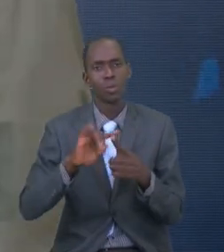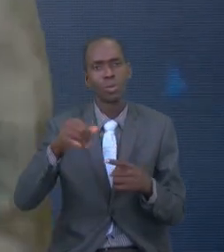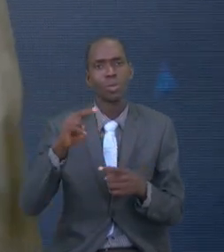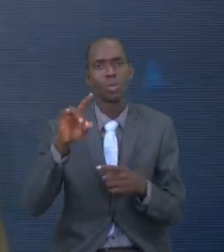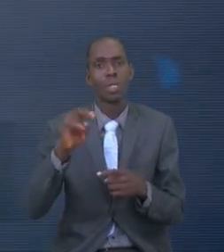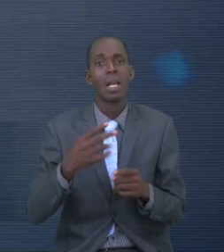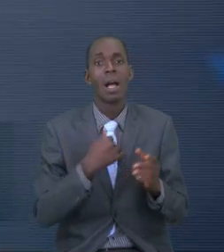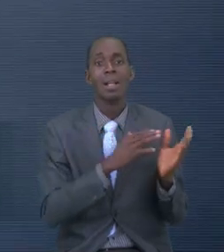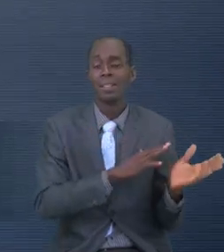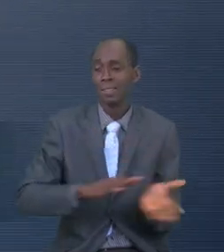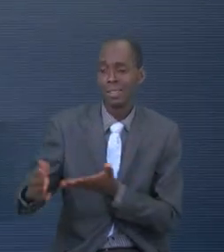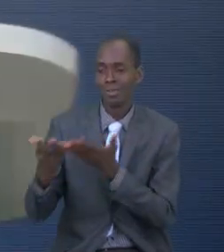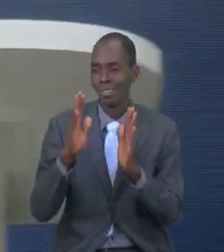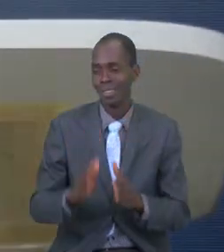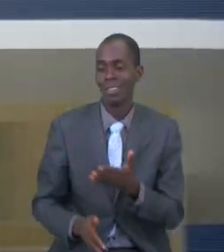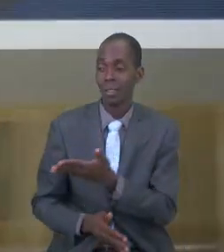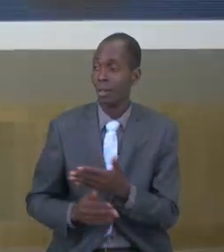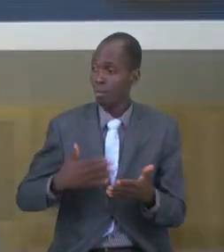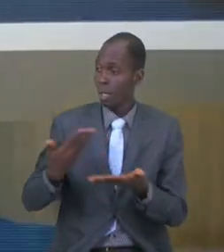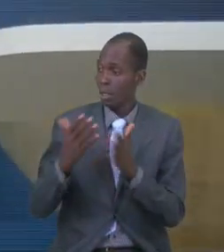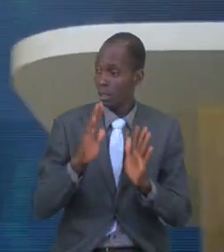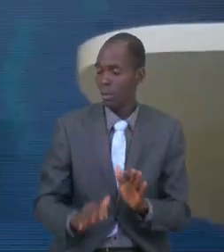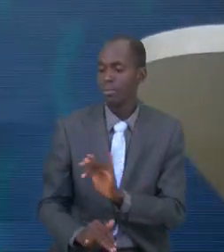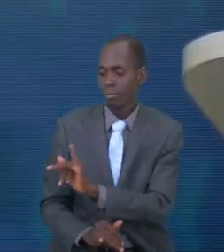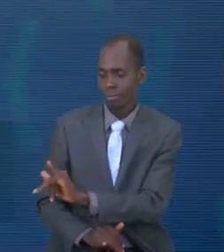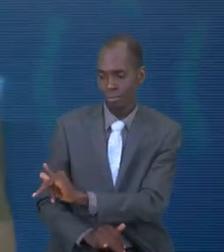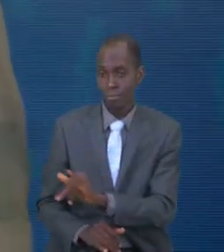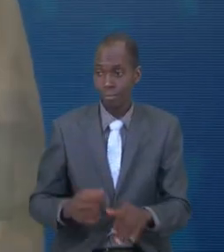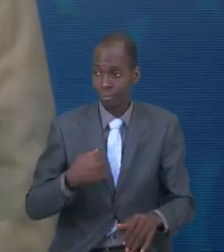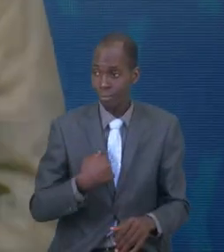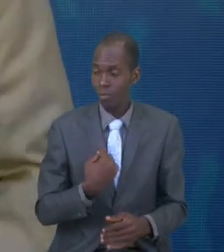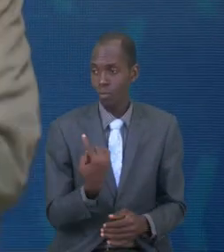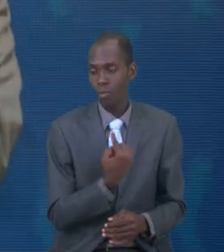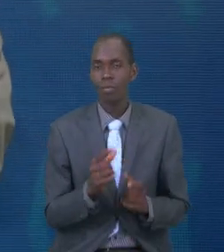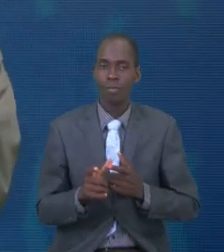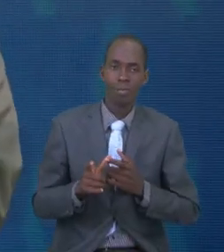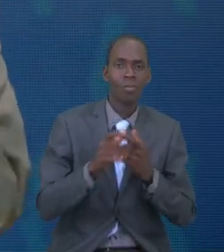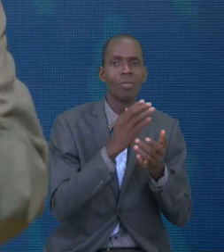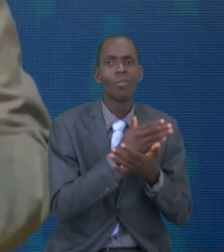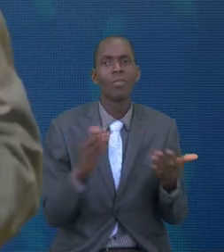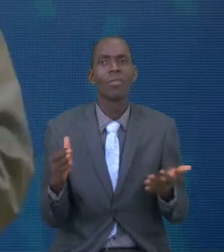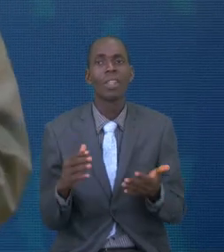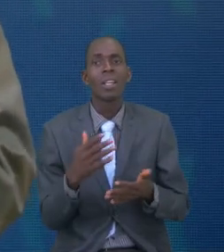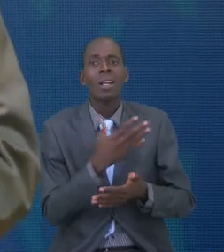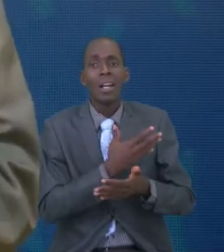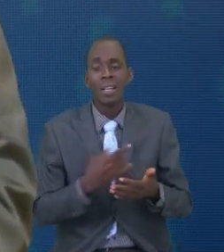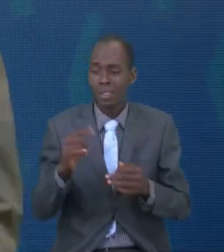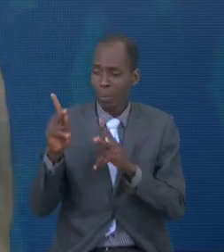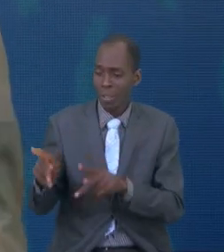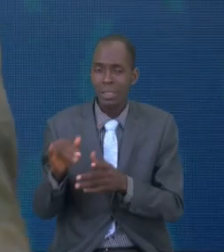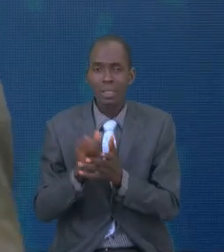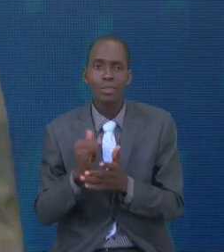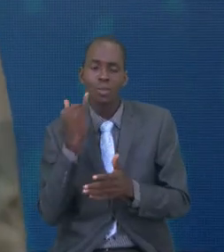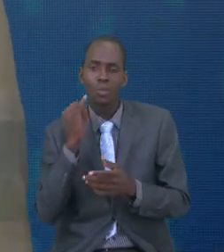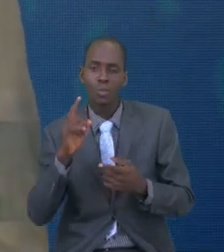My servant, you stay here. Even the only companion he had, the only one could give him word of encouragement, he left